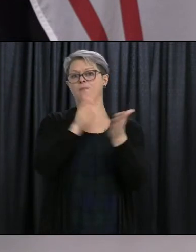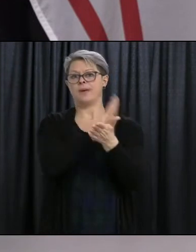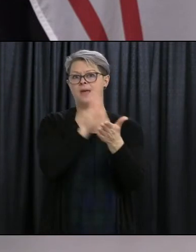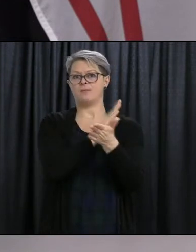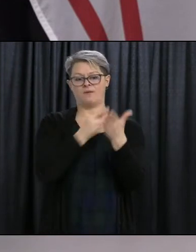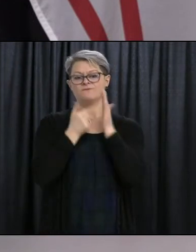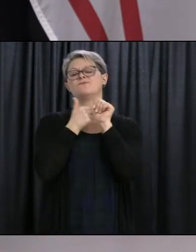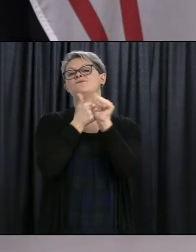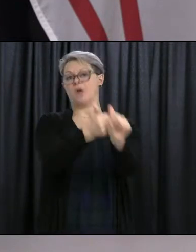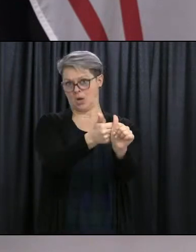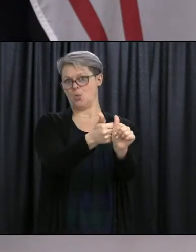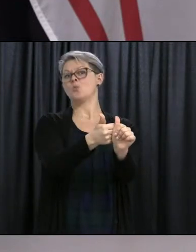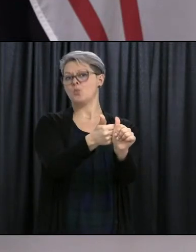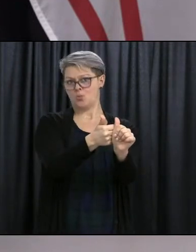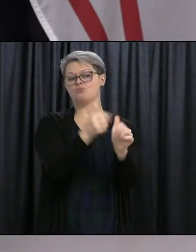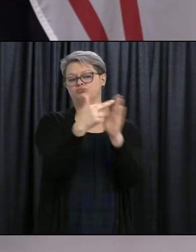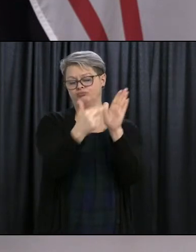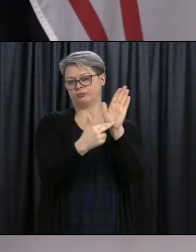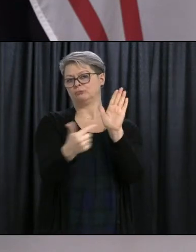implementing the